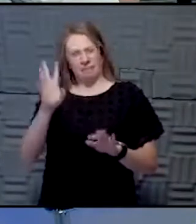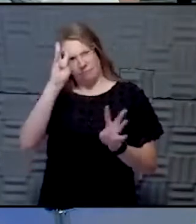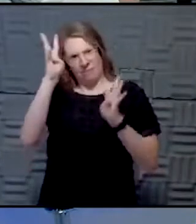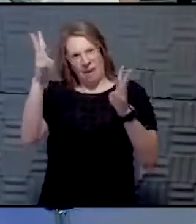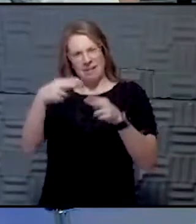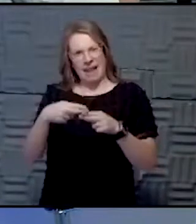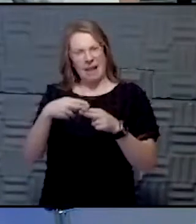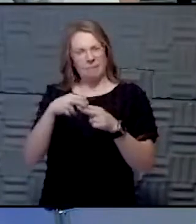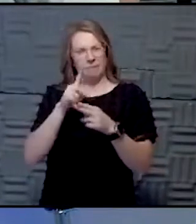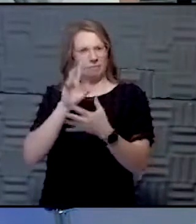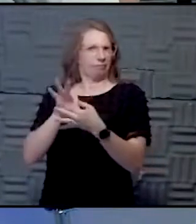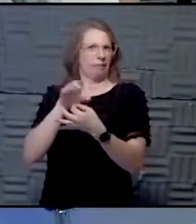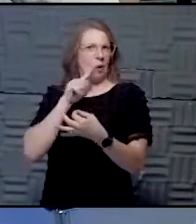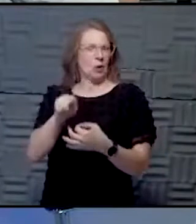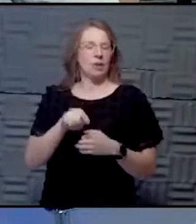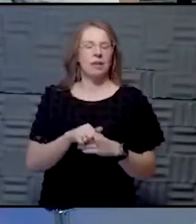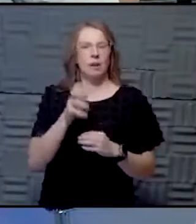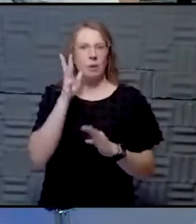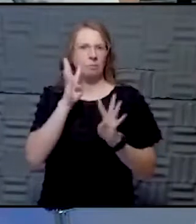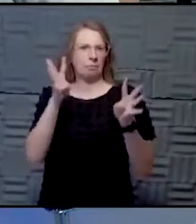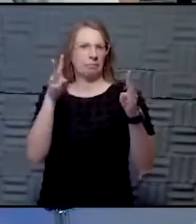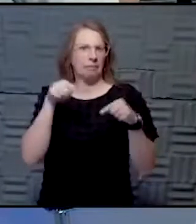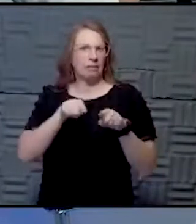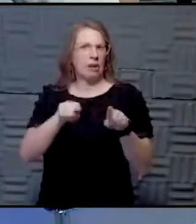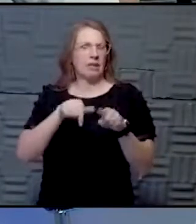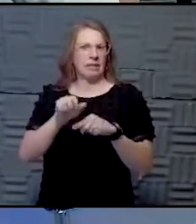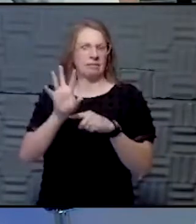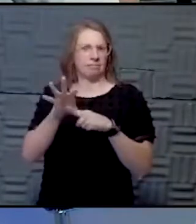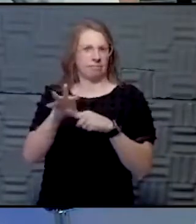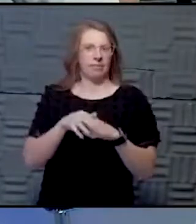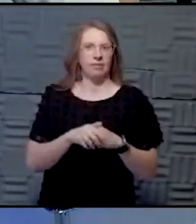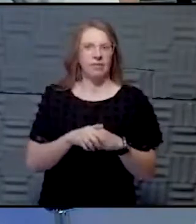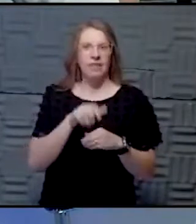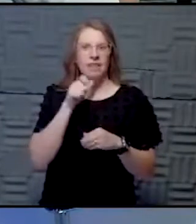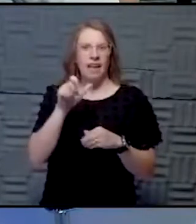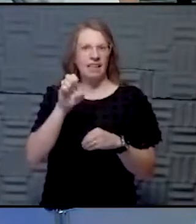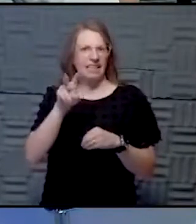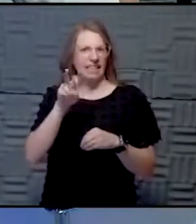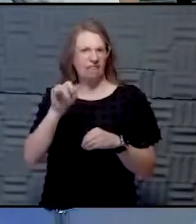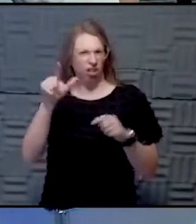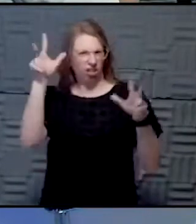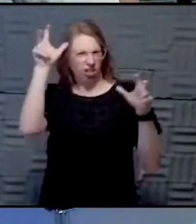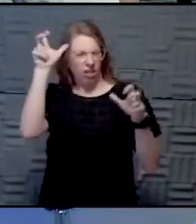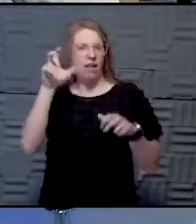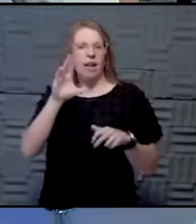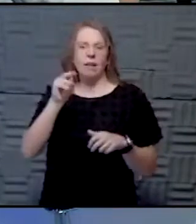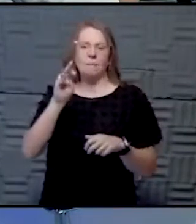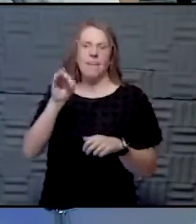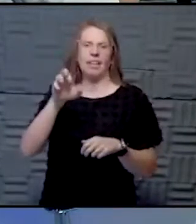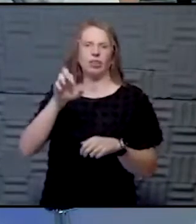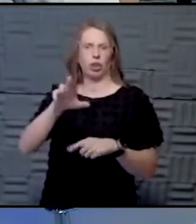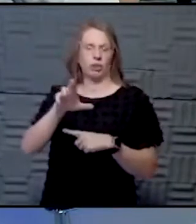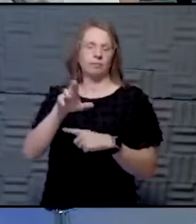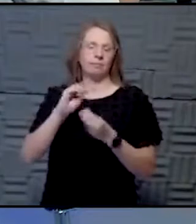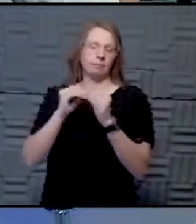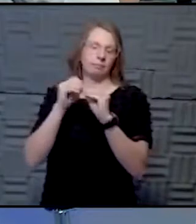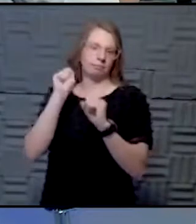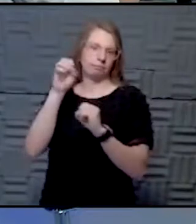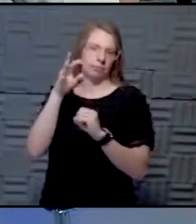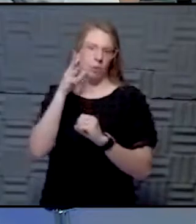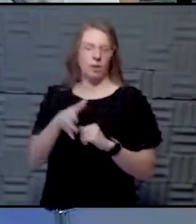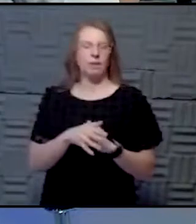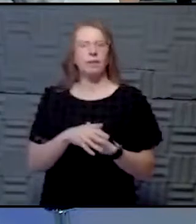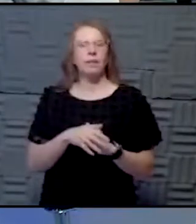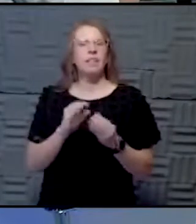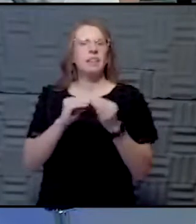that. We'll get there. I'll figure it out sometime during this thing. At least you're not the evil commander, I don't think, until you give the numbers. He'll be back with us today. We're going to